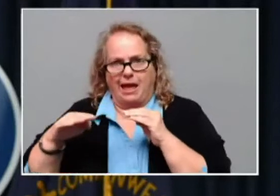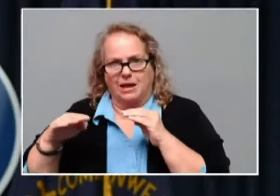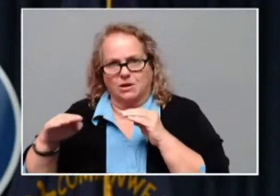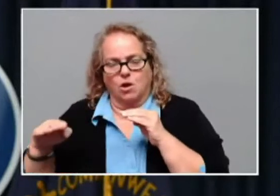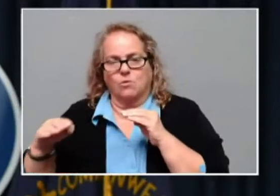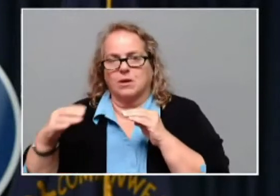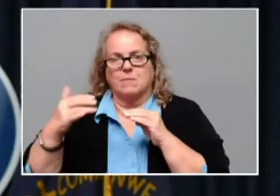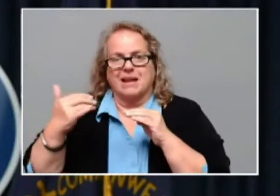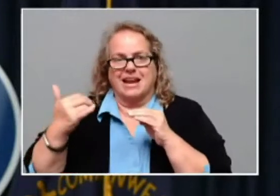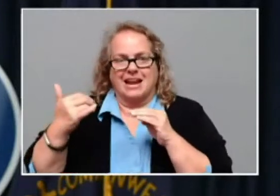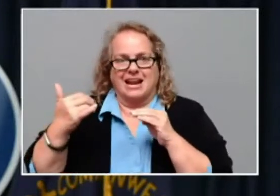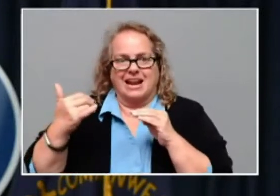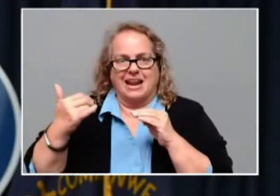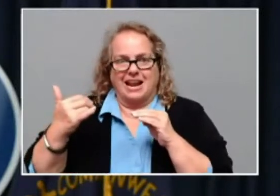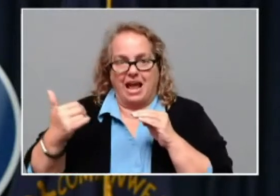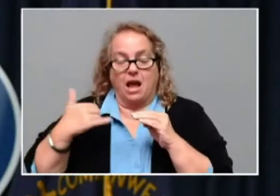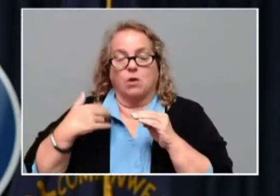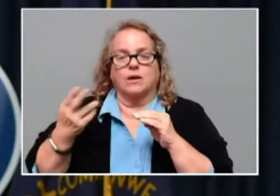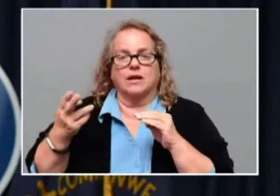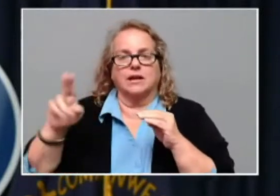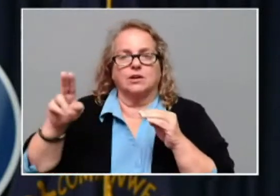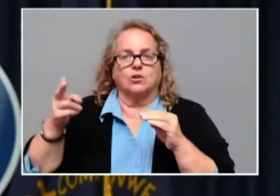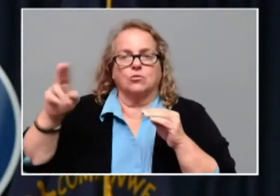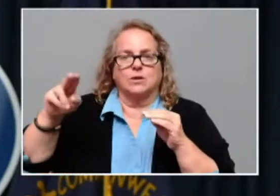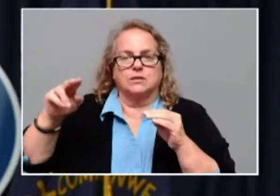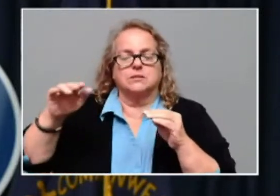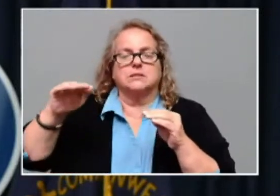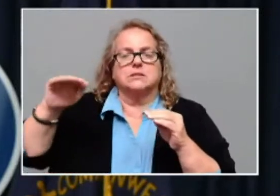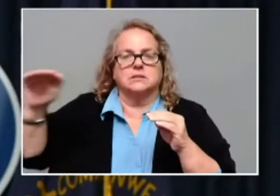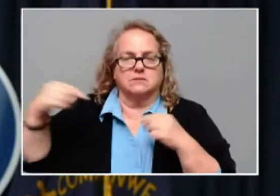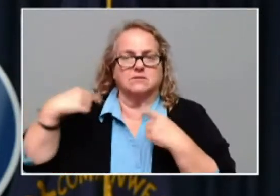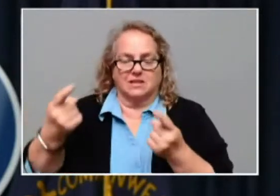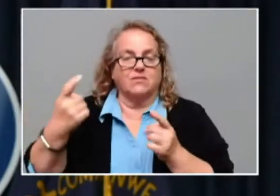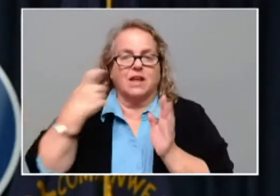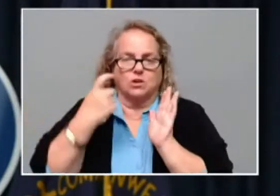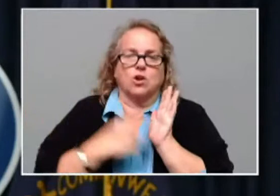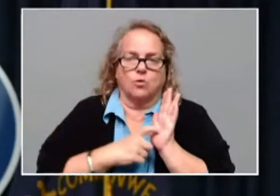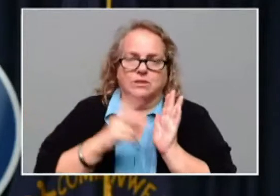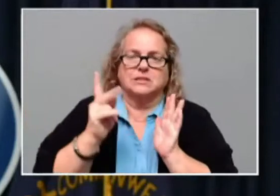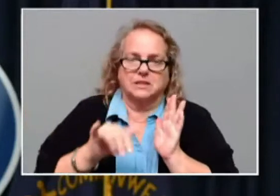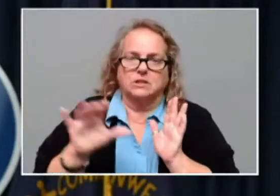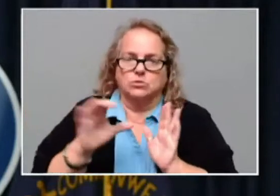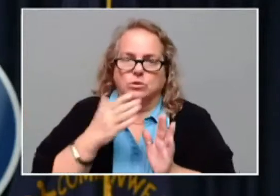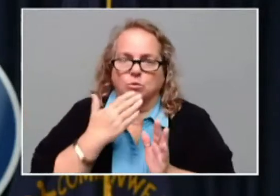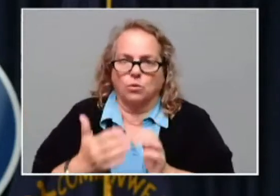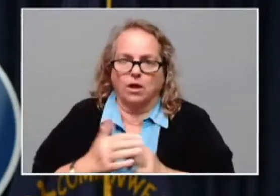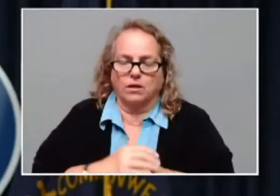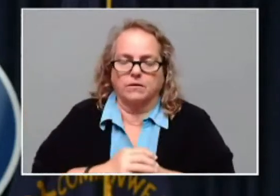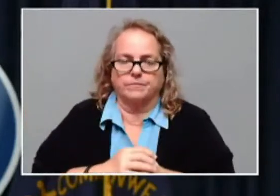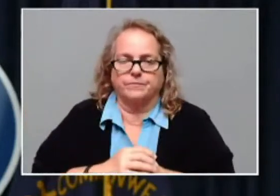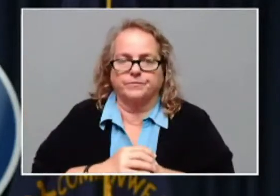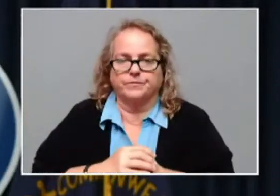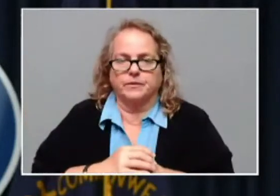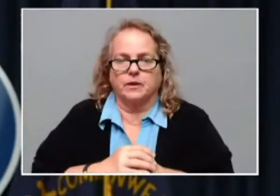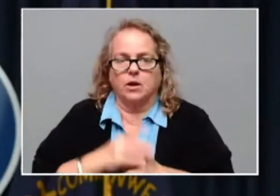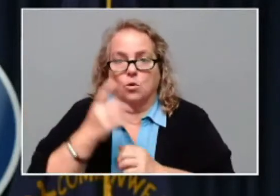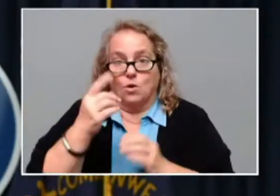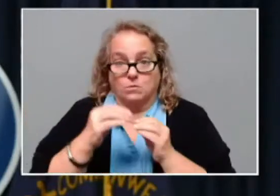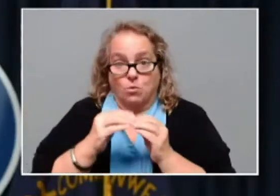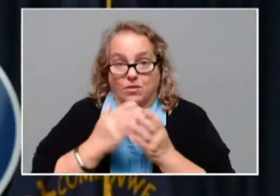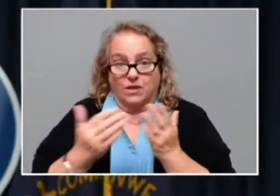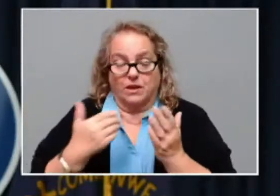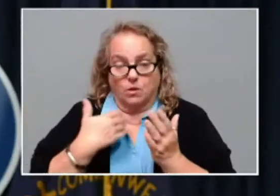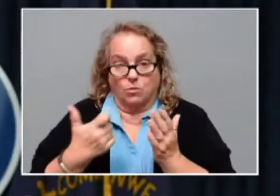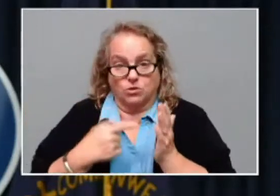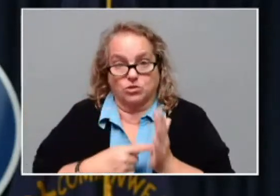steady ever since. It's been noticed. One more piece that I want to point out, and then we will turn to questions,